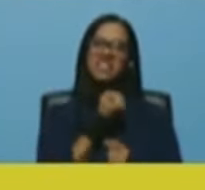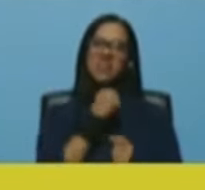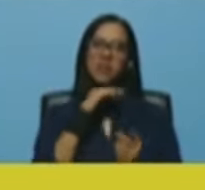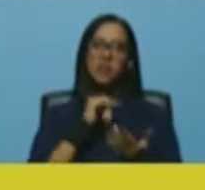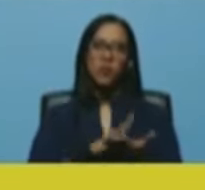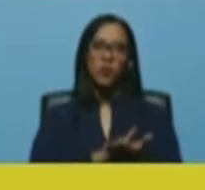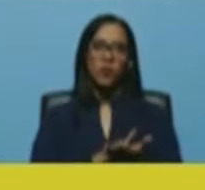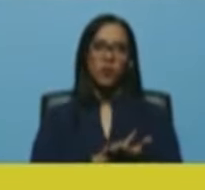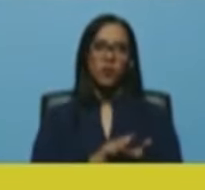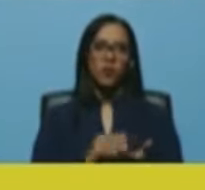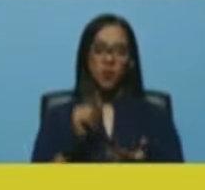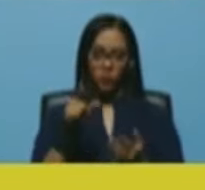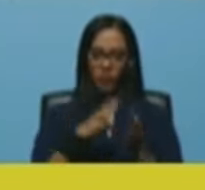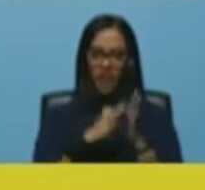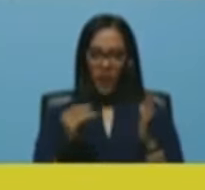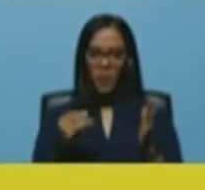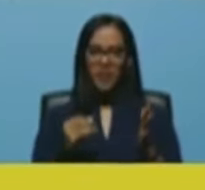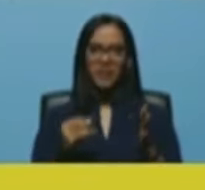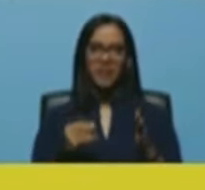culturicidium.